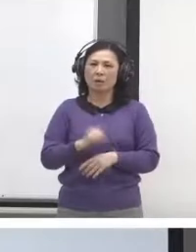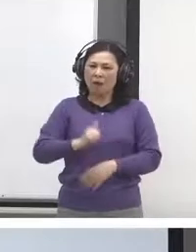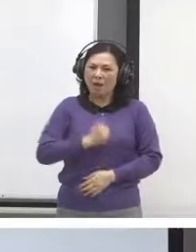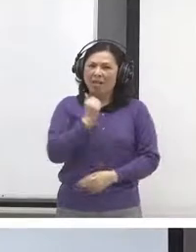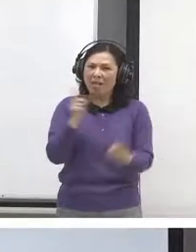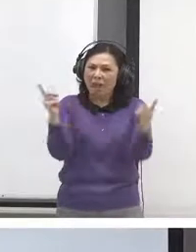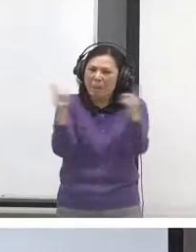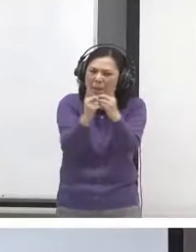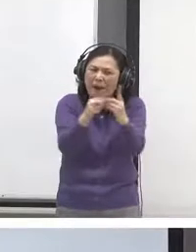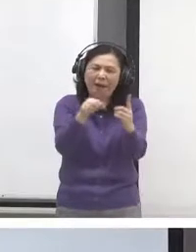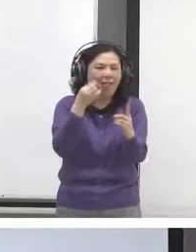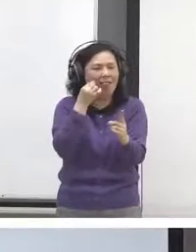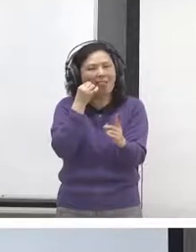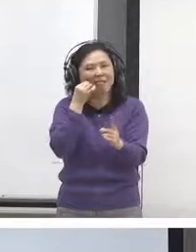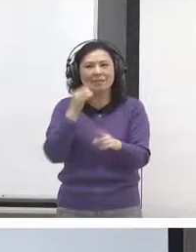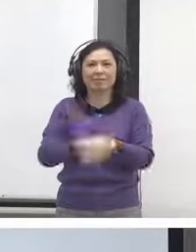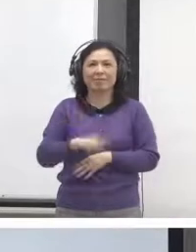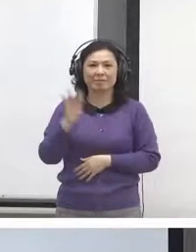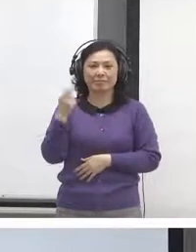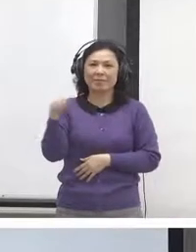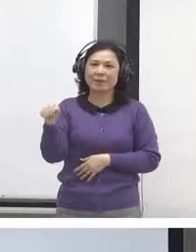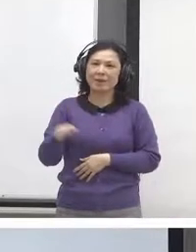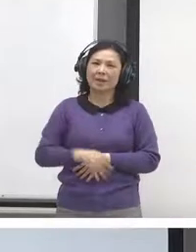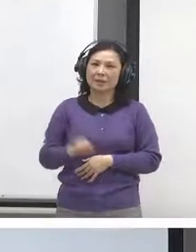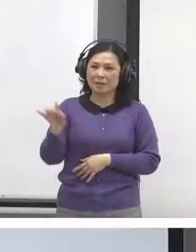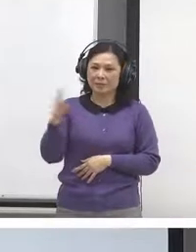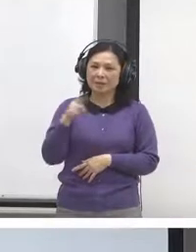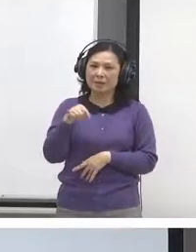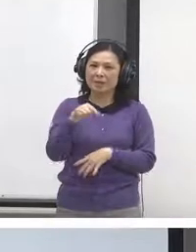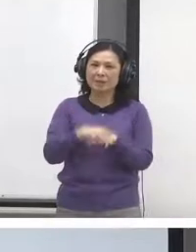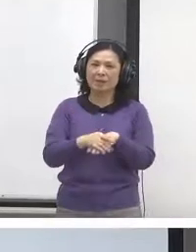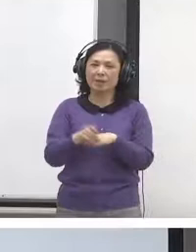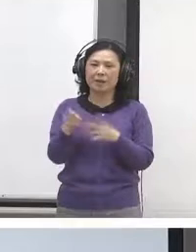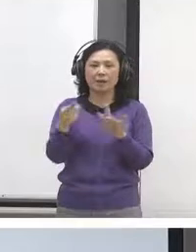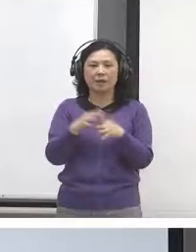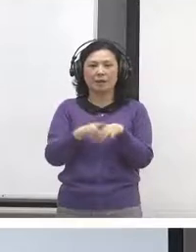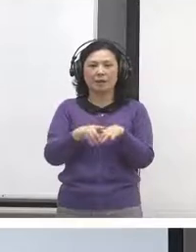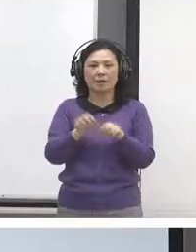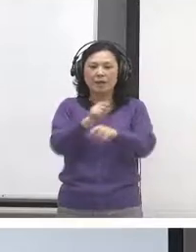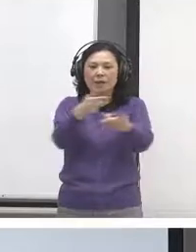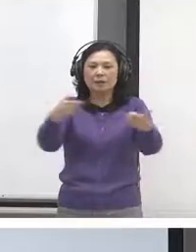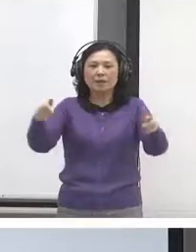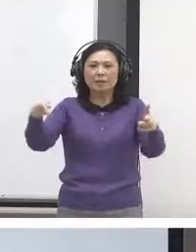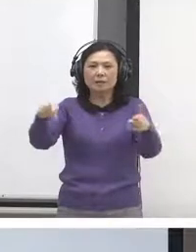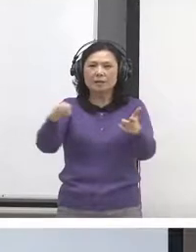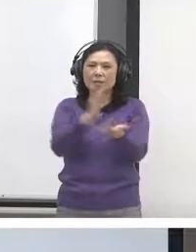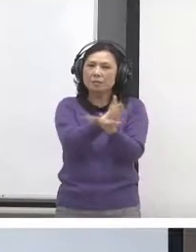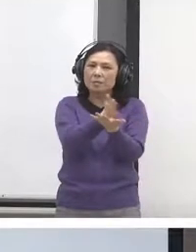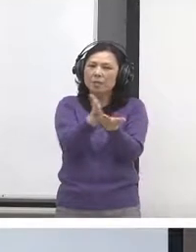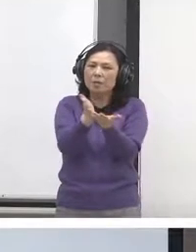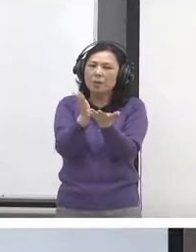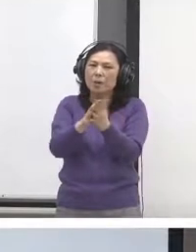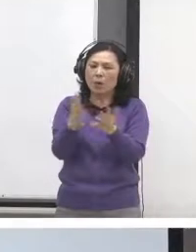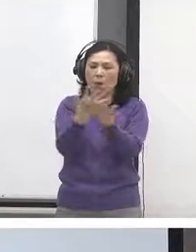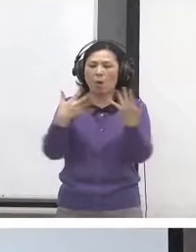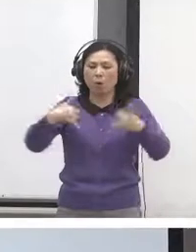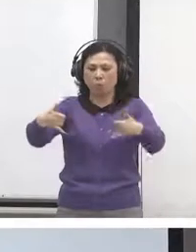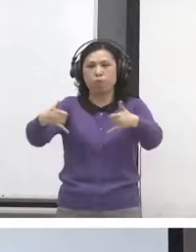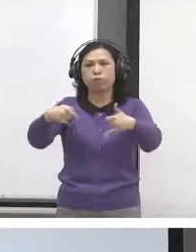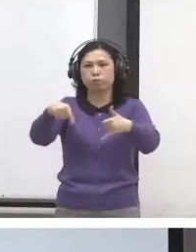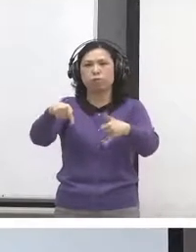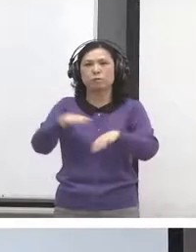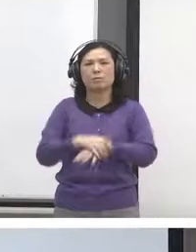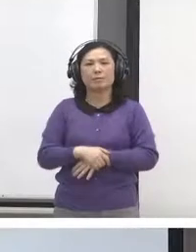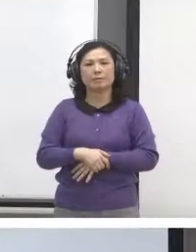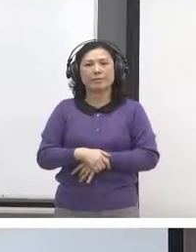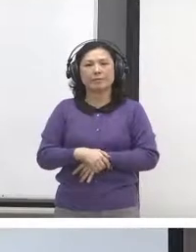and HackLabTO, Toronto Mesh continues to advocate for resilience and community-owned networks, presenting a new paradigm of internet access that is free of